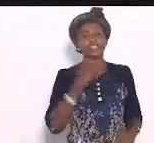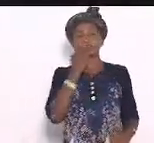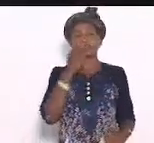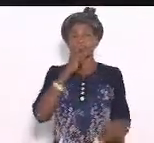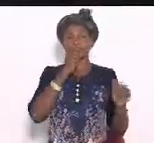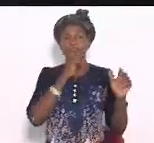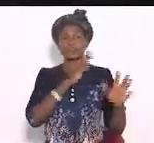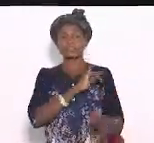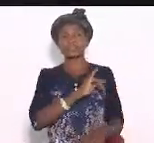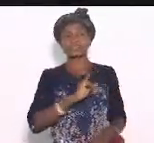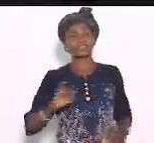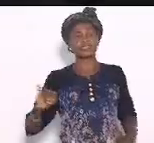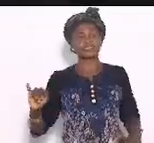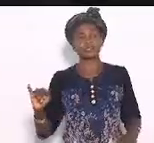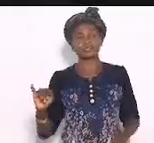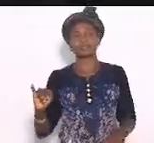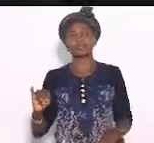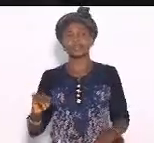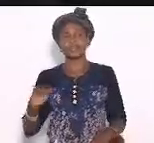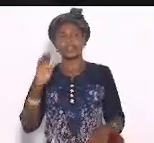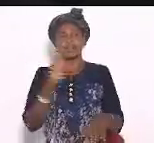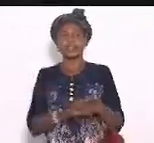mess on